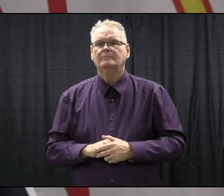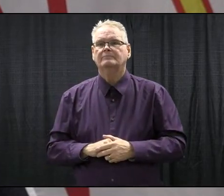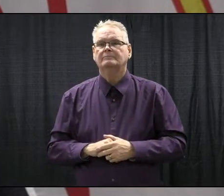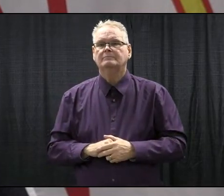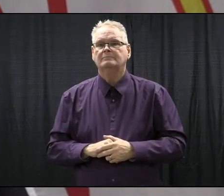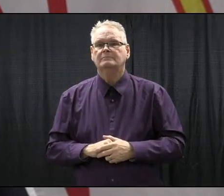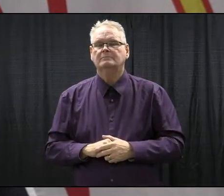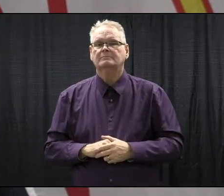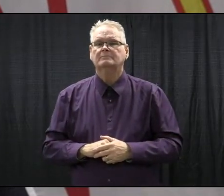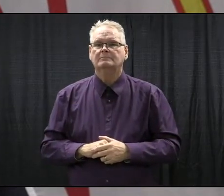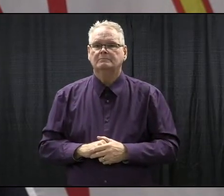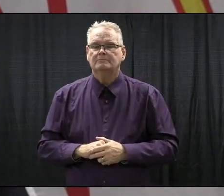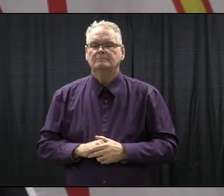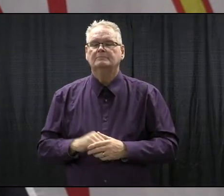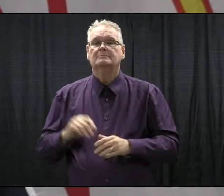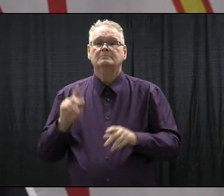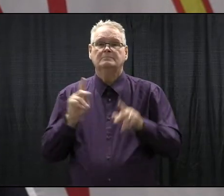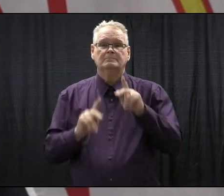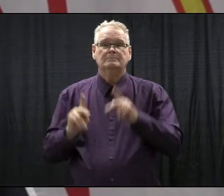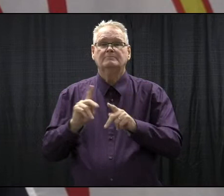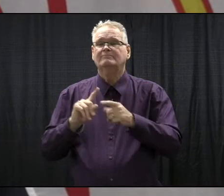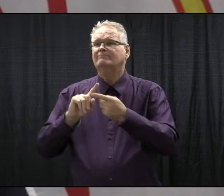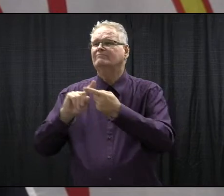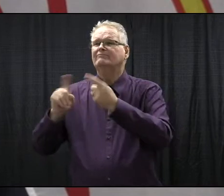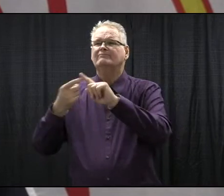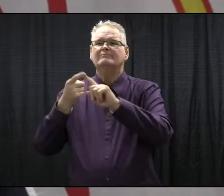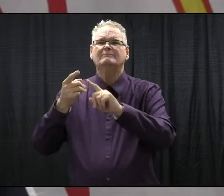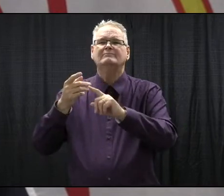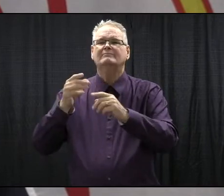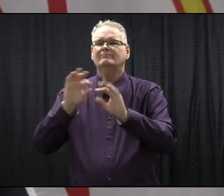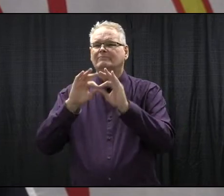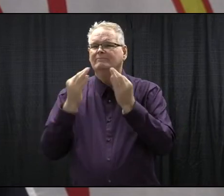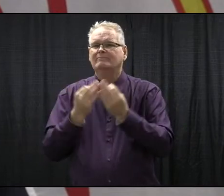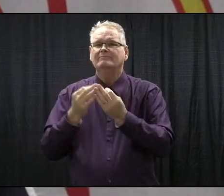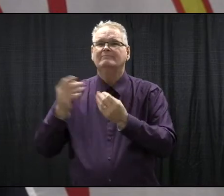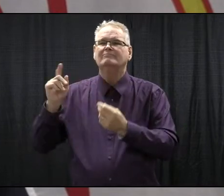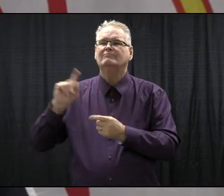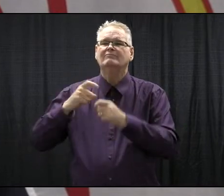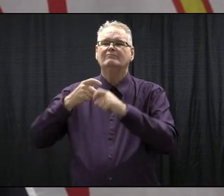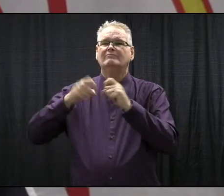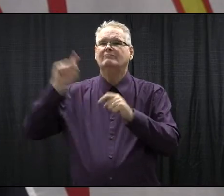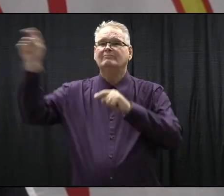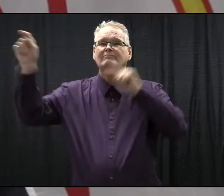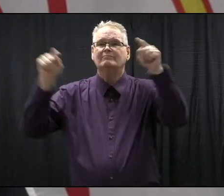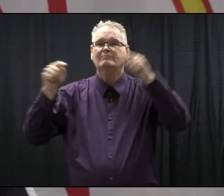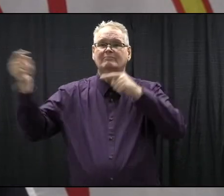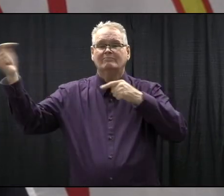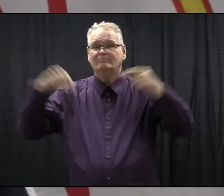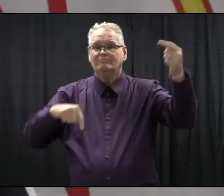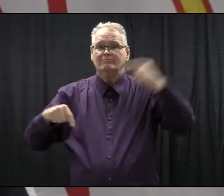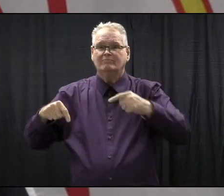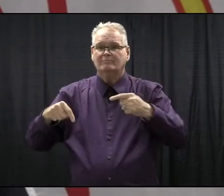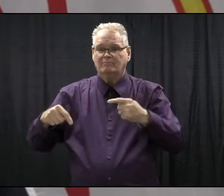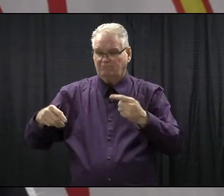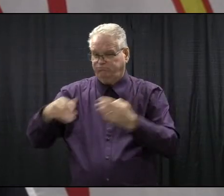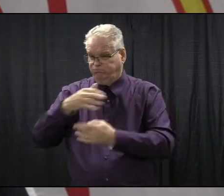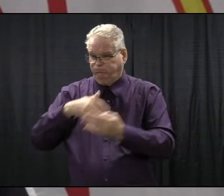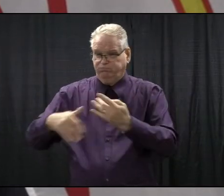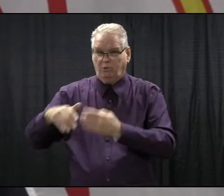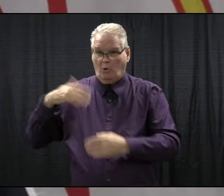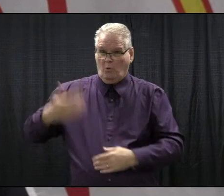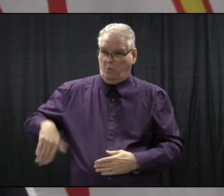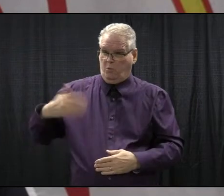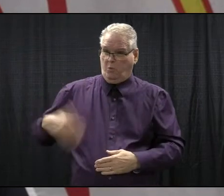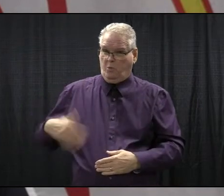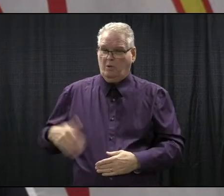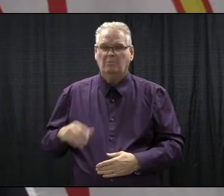people, a lot of people out moving around indiscriminately. And so I think those are doable,